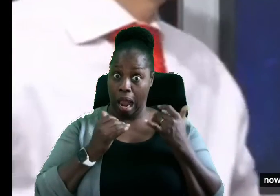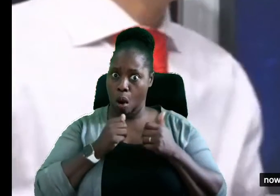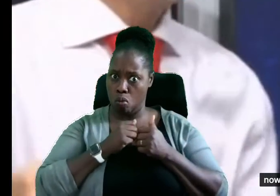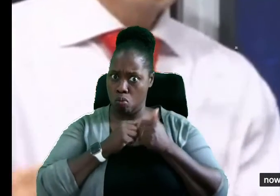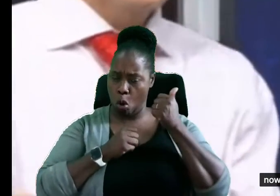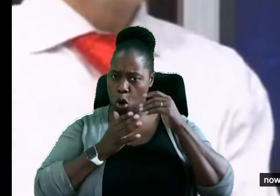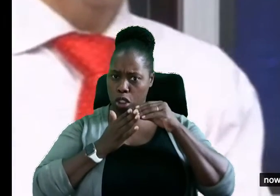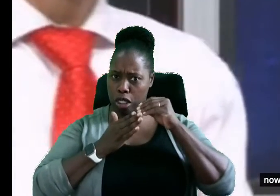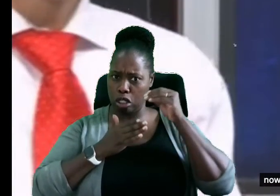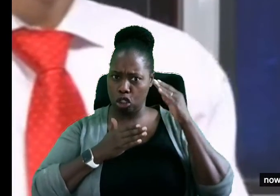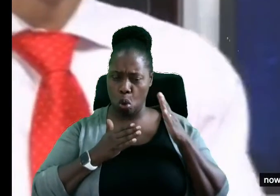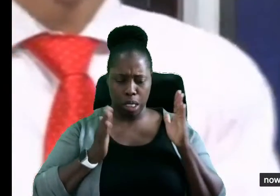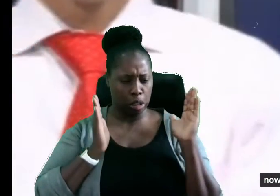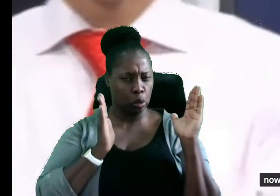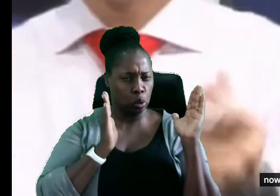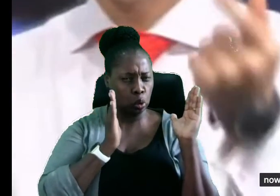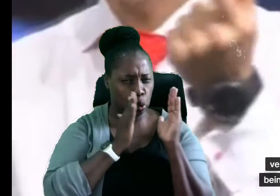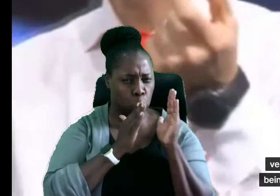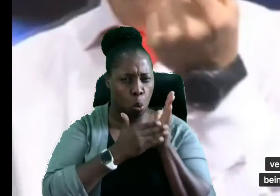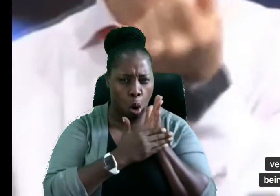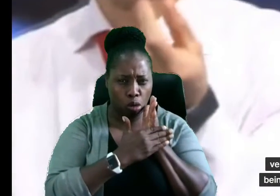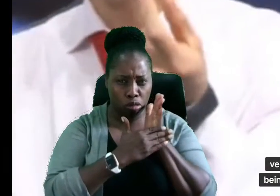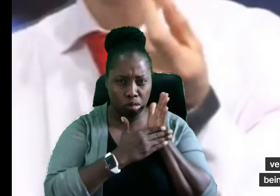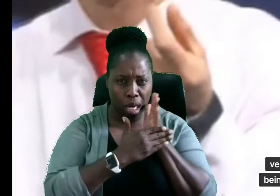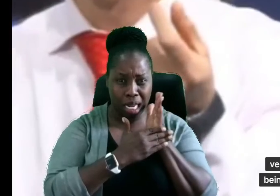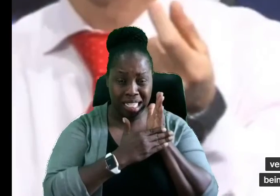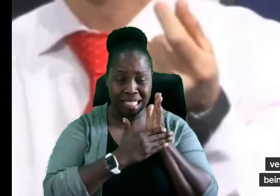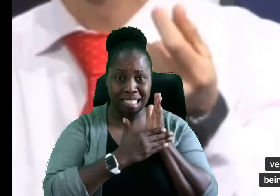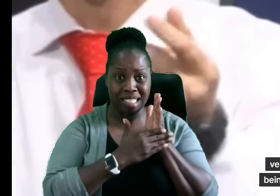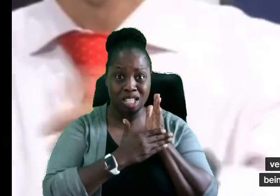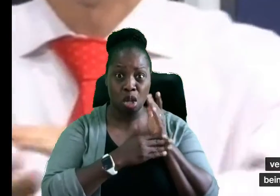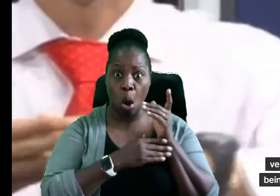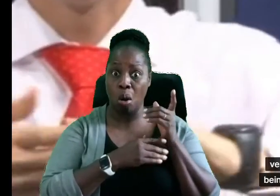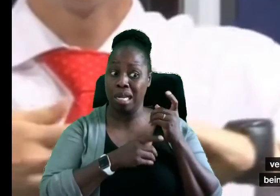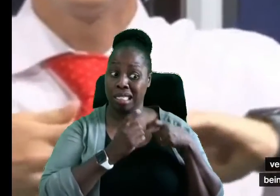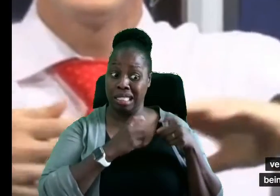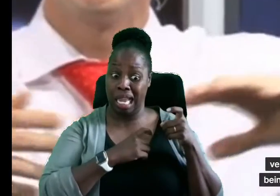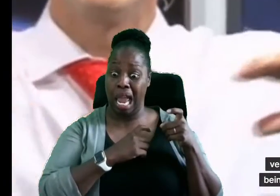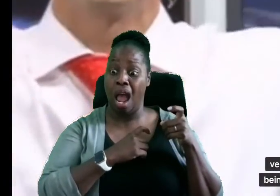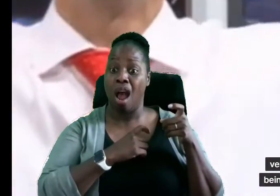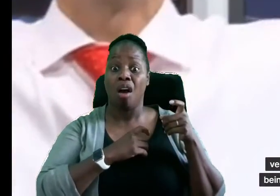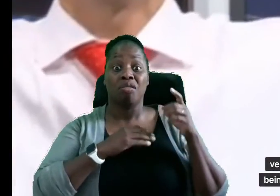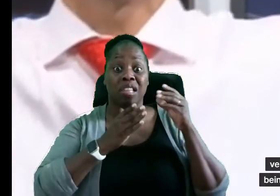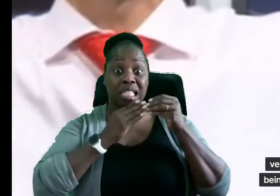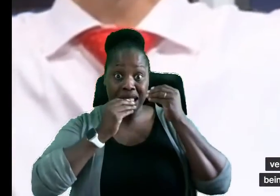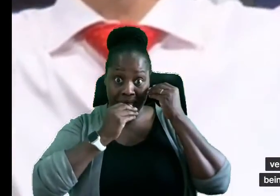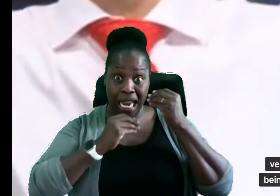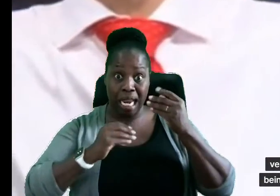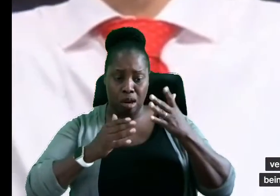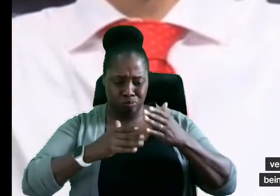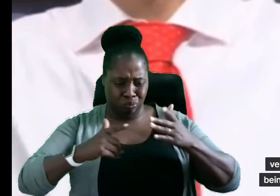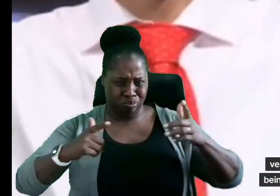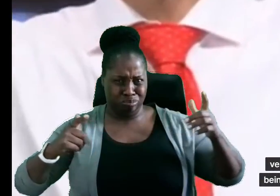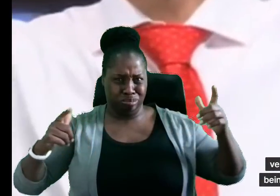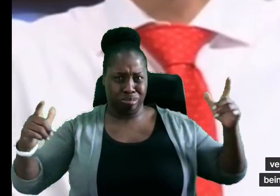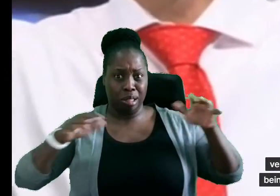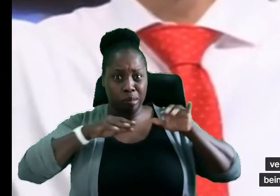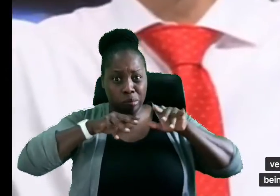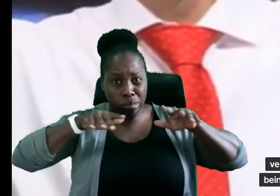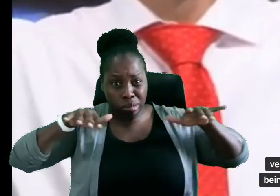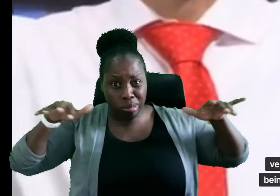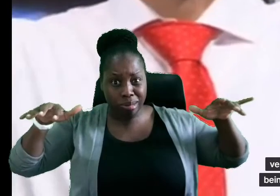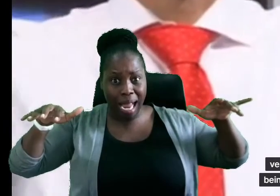Now, a majority of the students are in a very tight range. Instead of the data being very spread